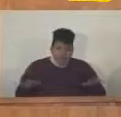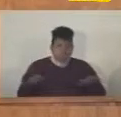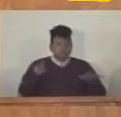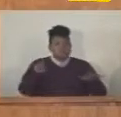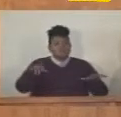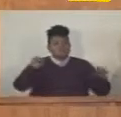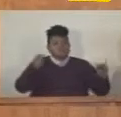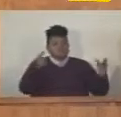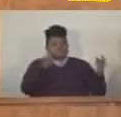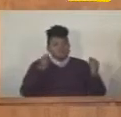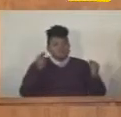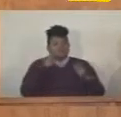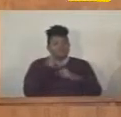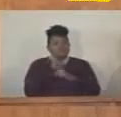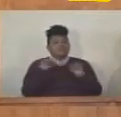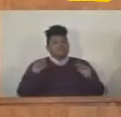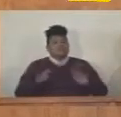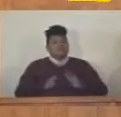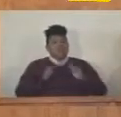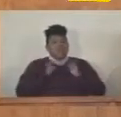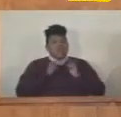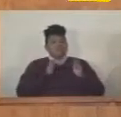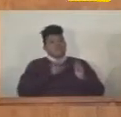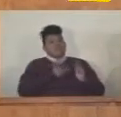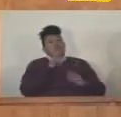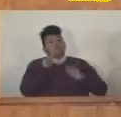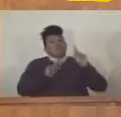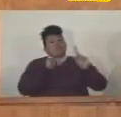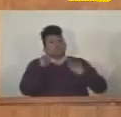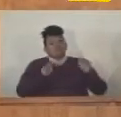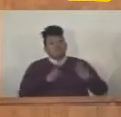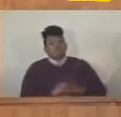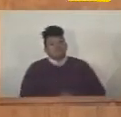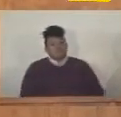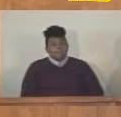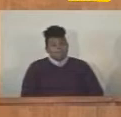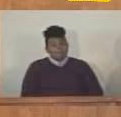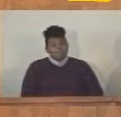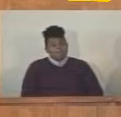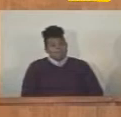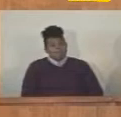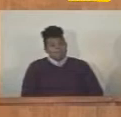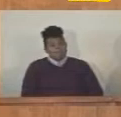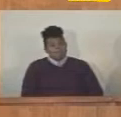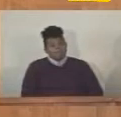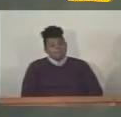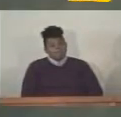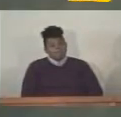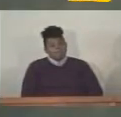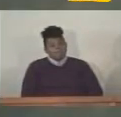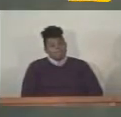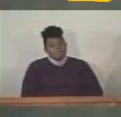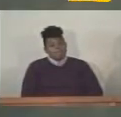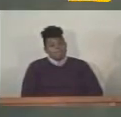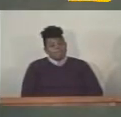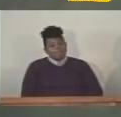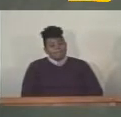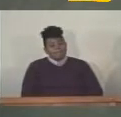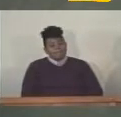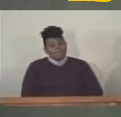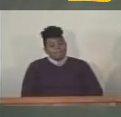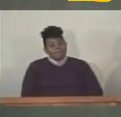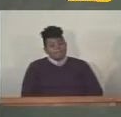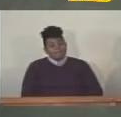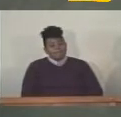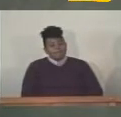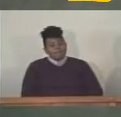taken to save the lives of our people. I don't come here today to